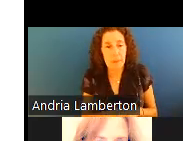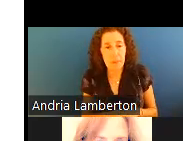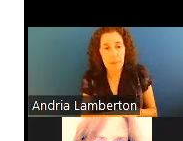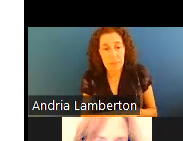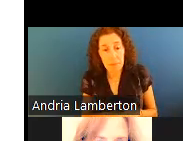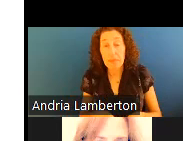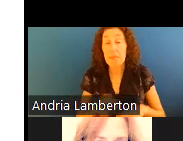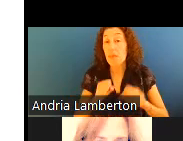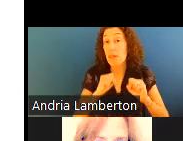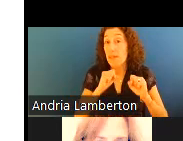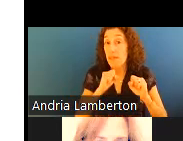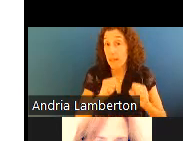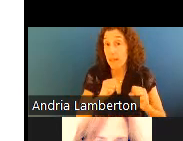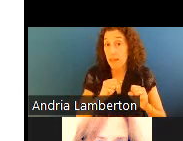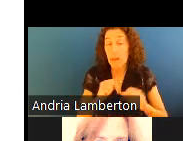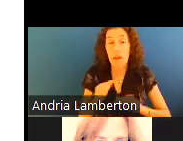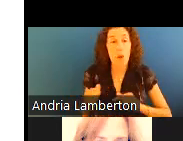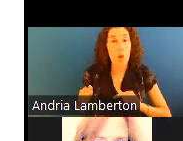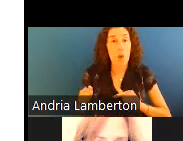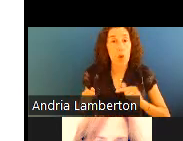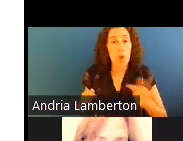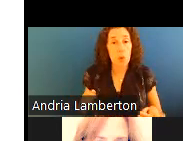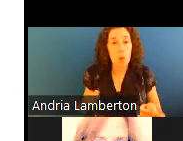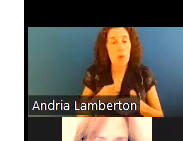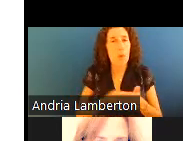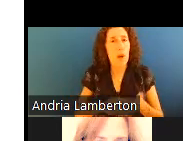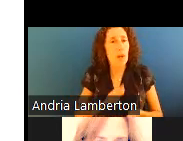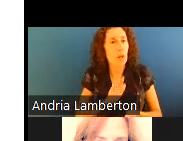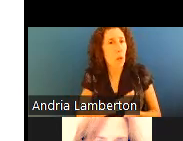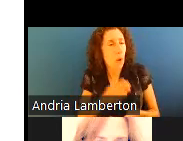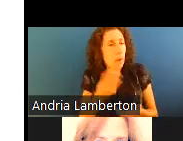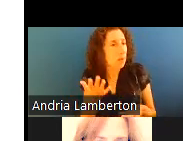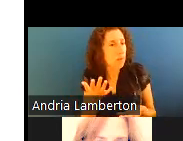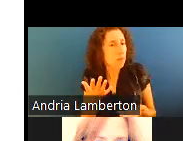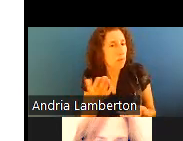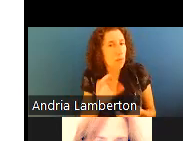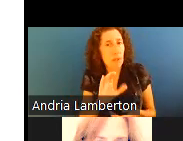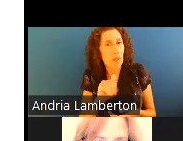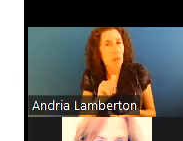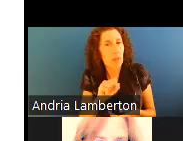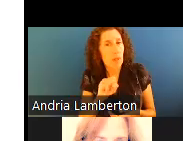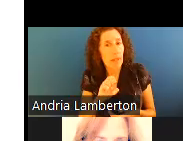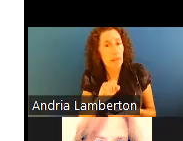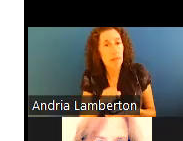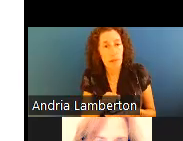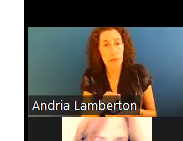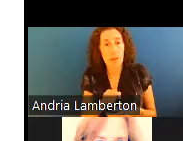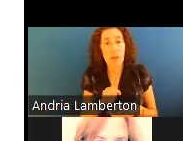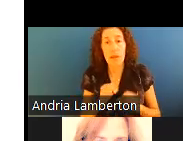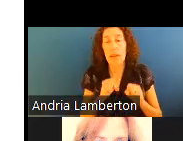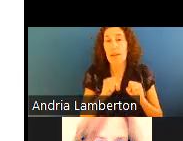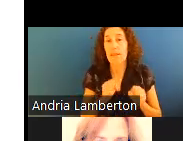do so. The defendant may, but does not have to testify. His silence cannot be held against